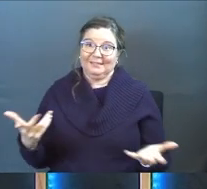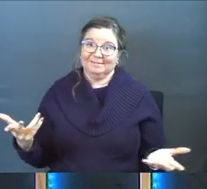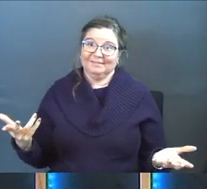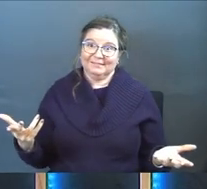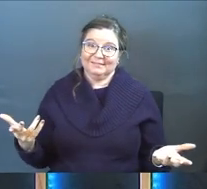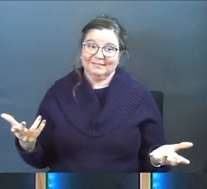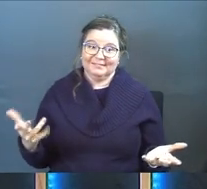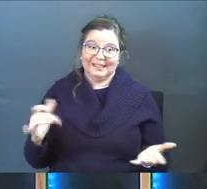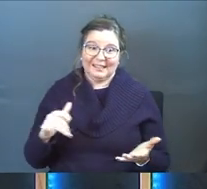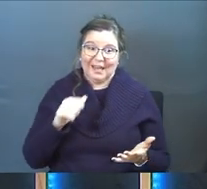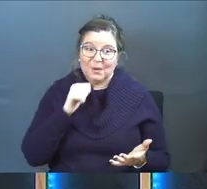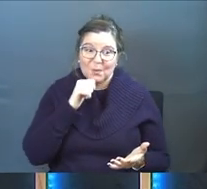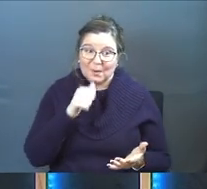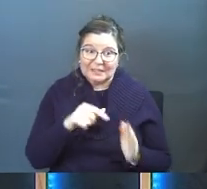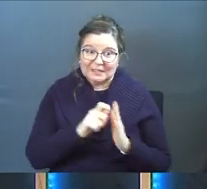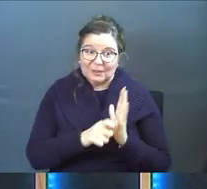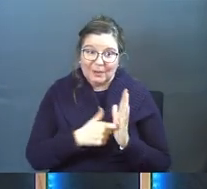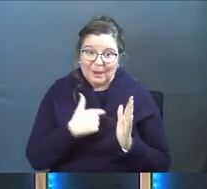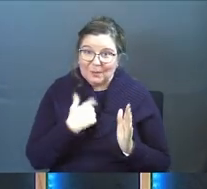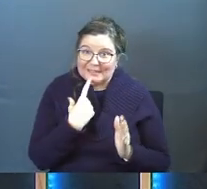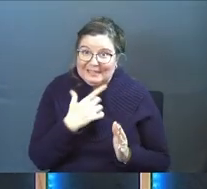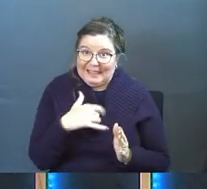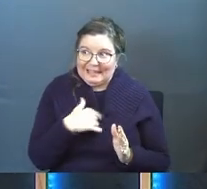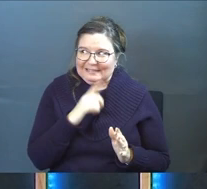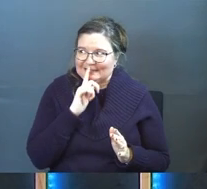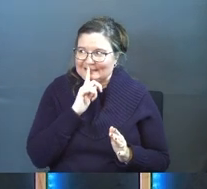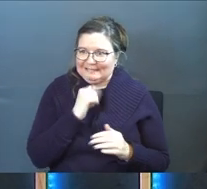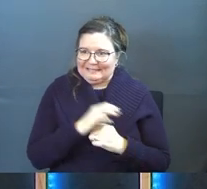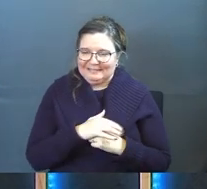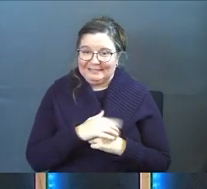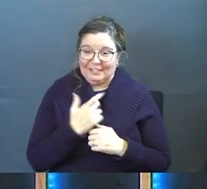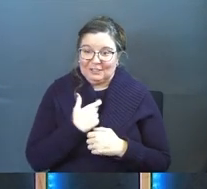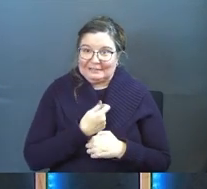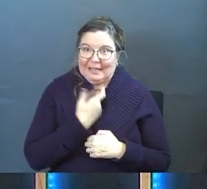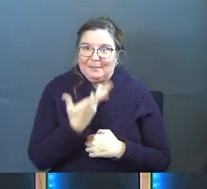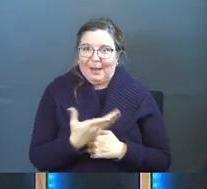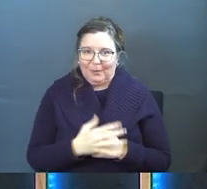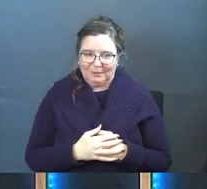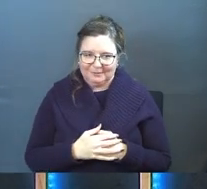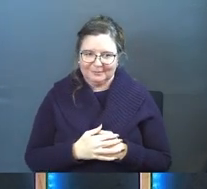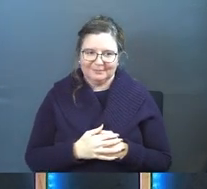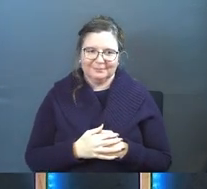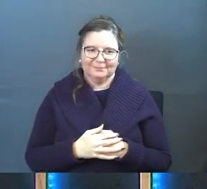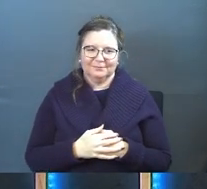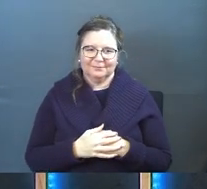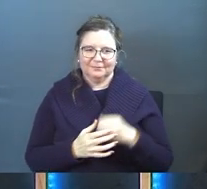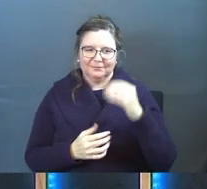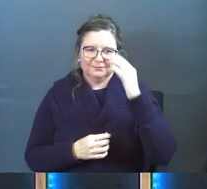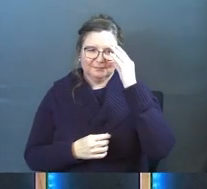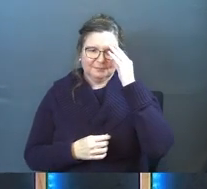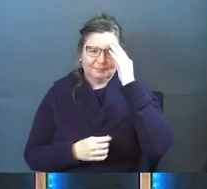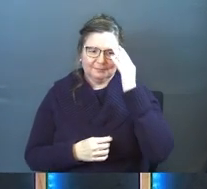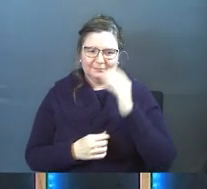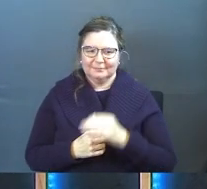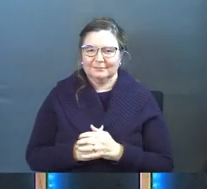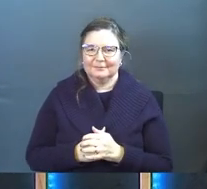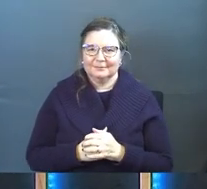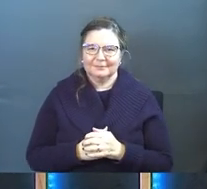Gosh, that wasn't in the notes. I wasn't going to say that. It just kind of came out.